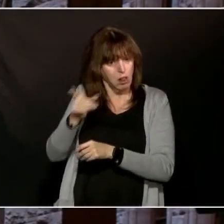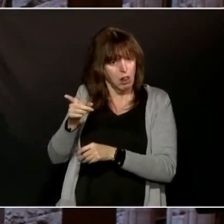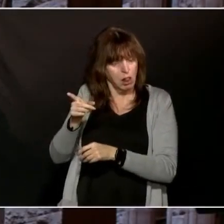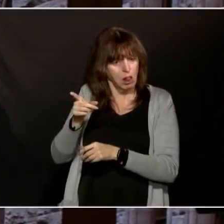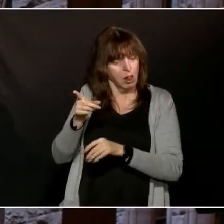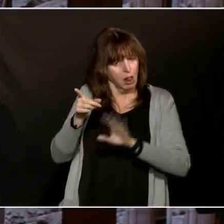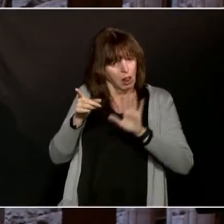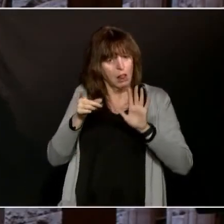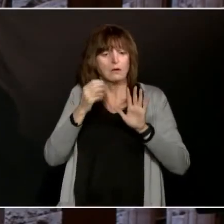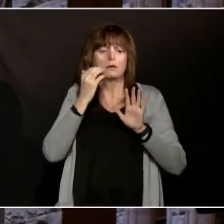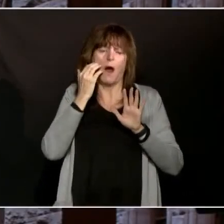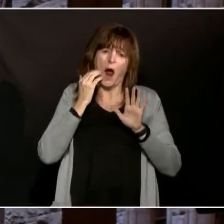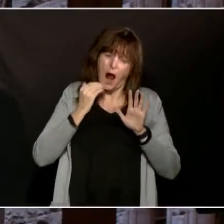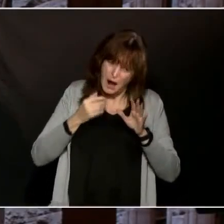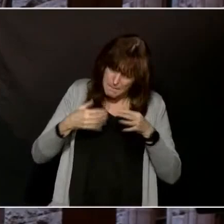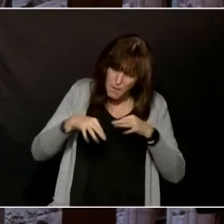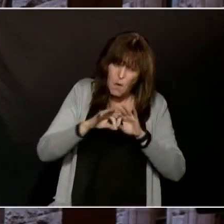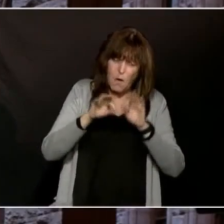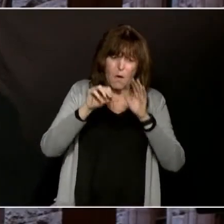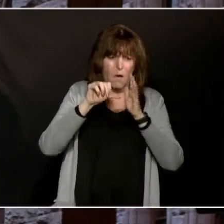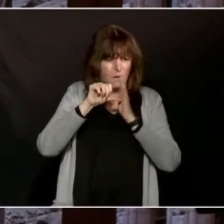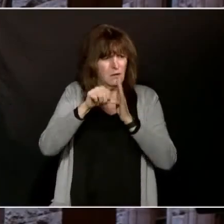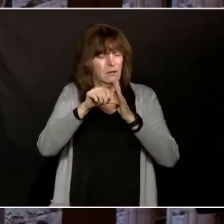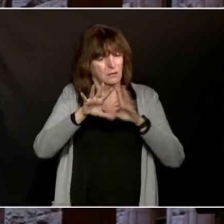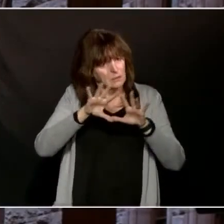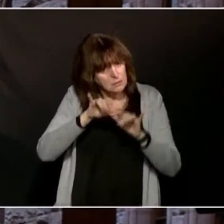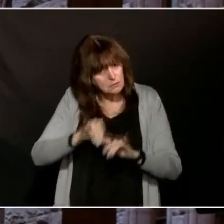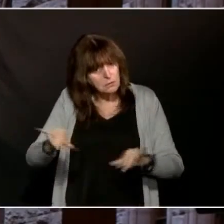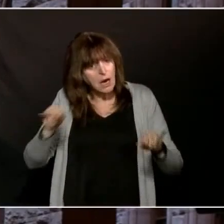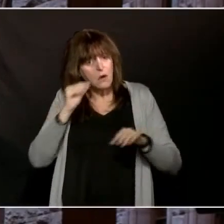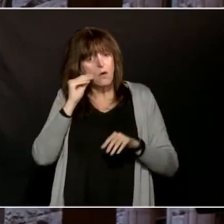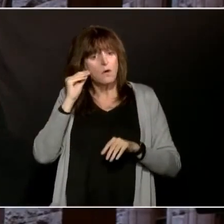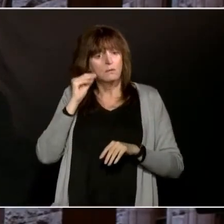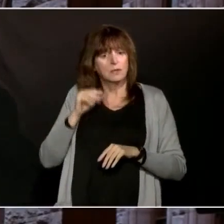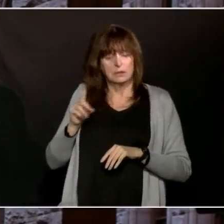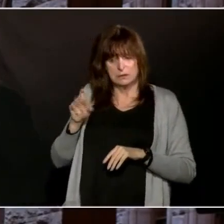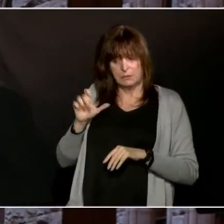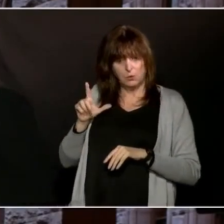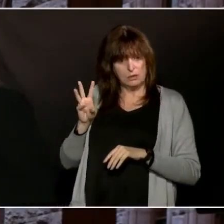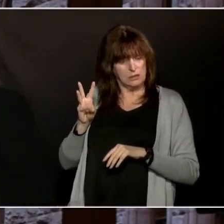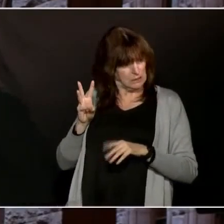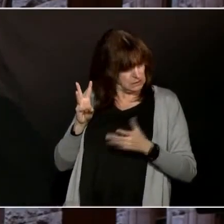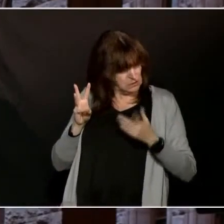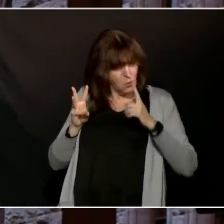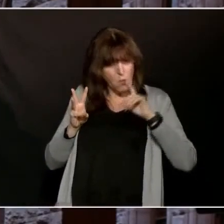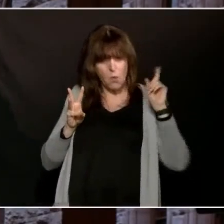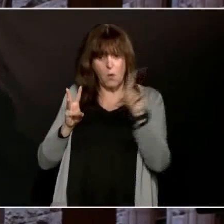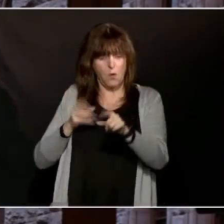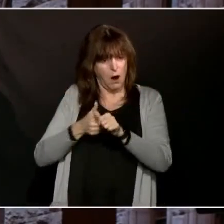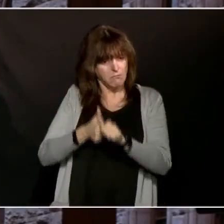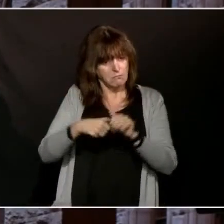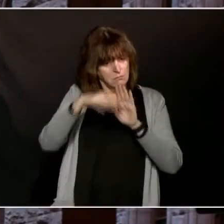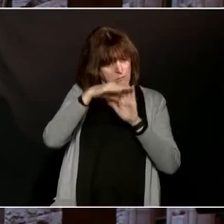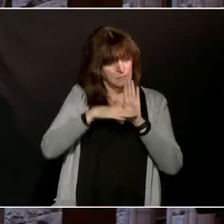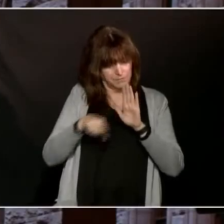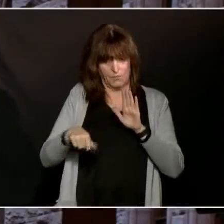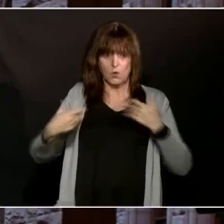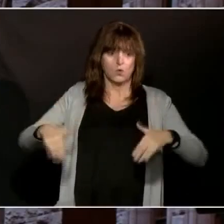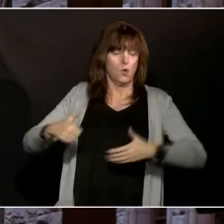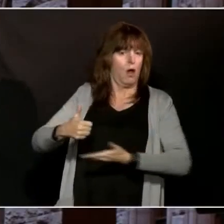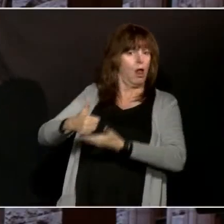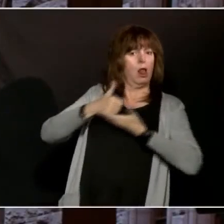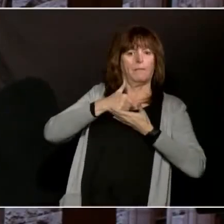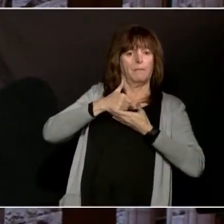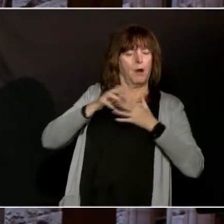order and the order on the 26th of December have been in regards to that. At the same time, people asking